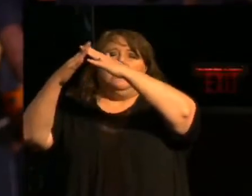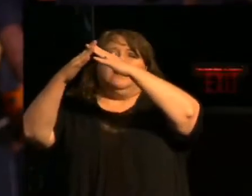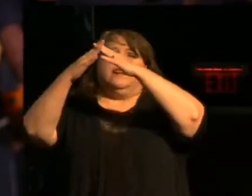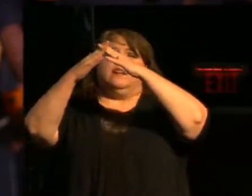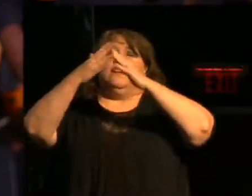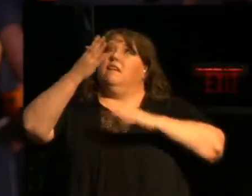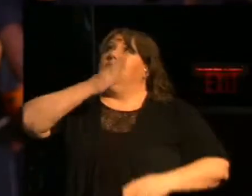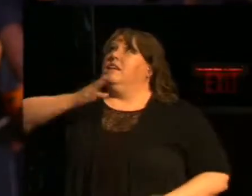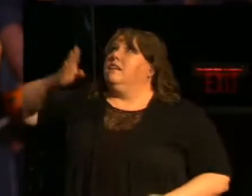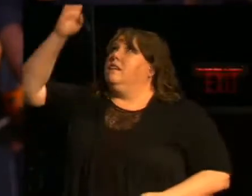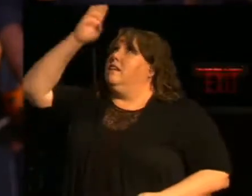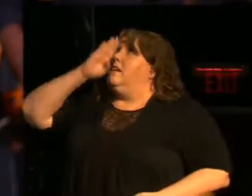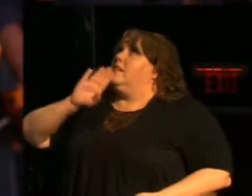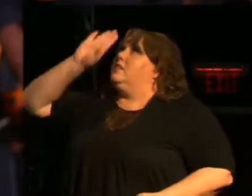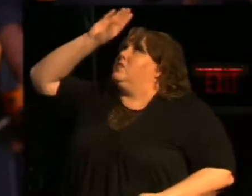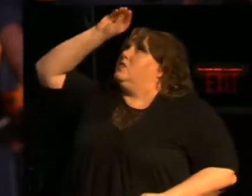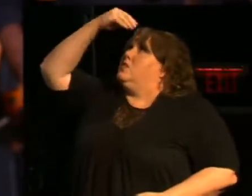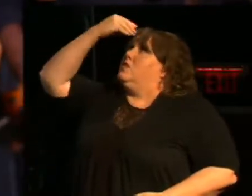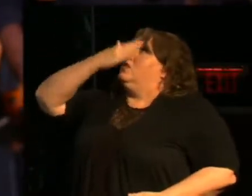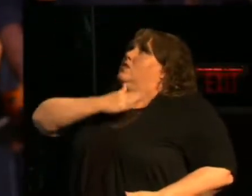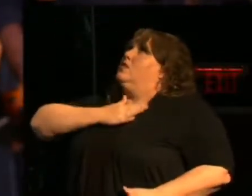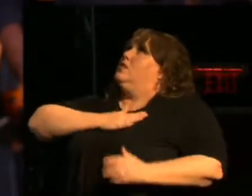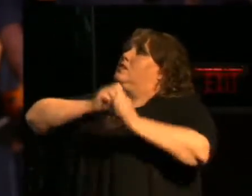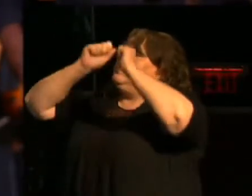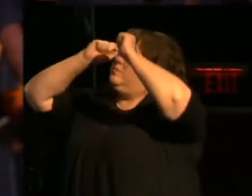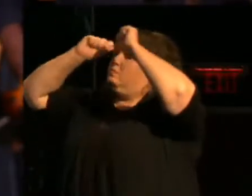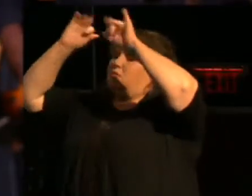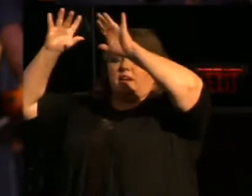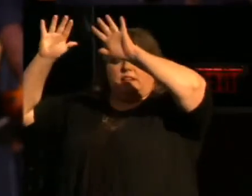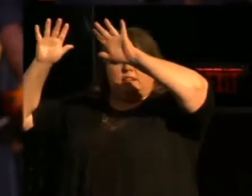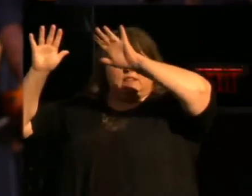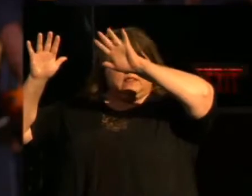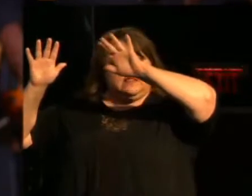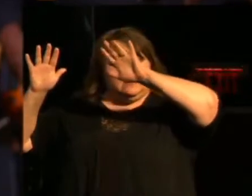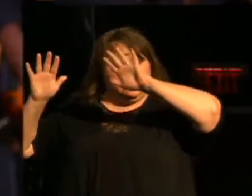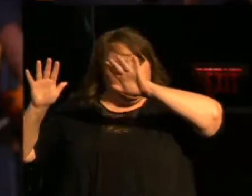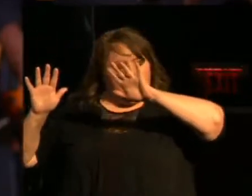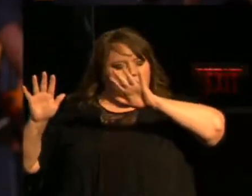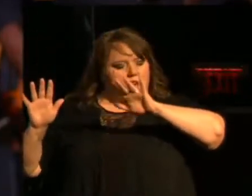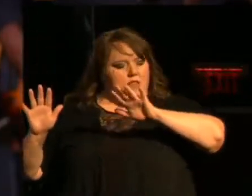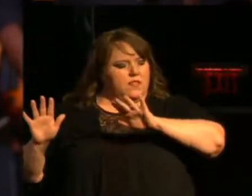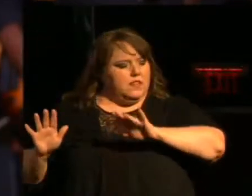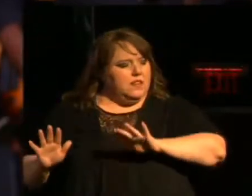Striving alone to face temptation so.